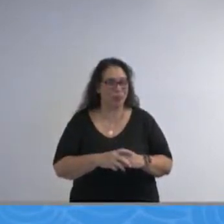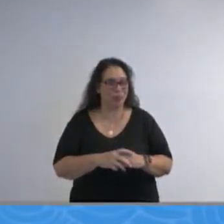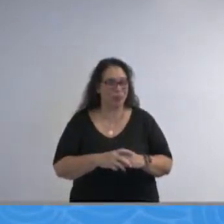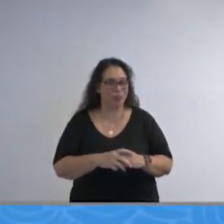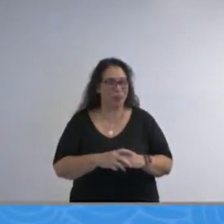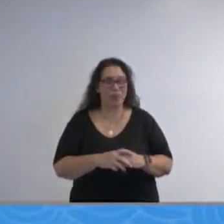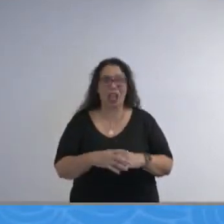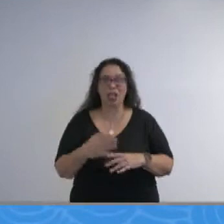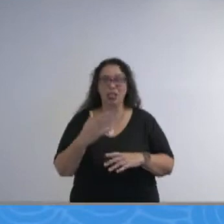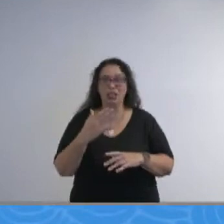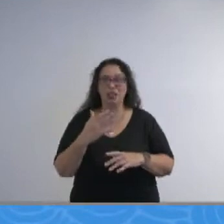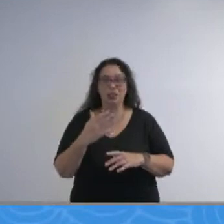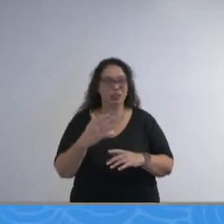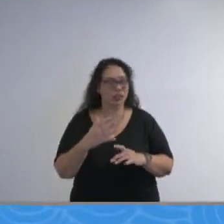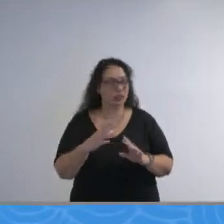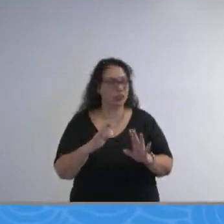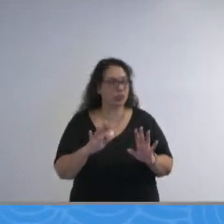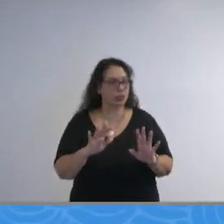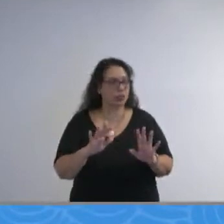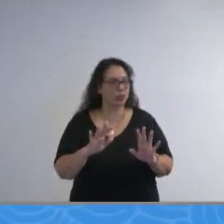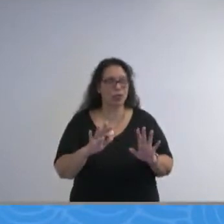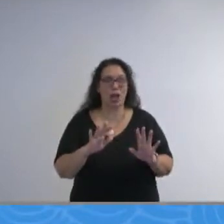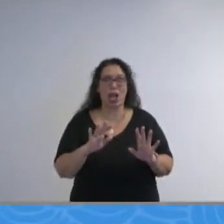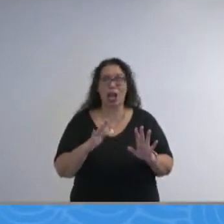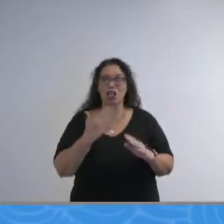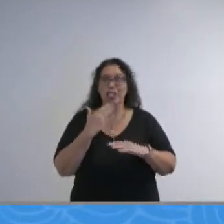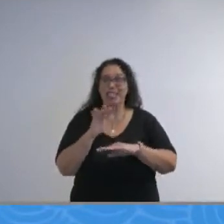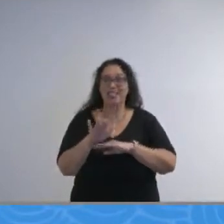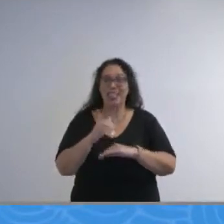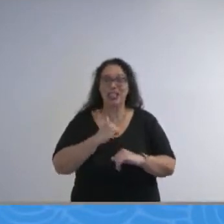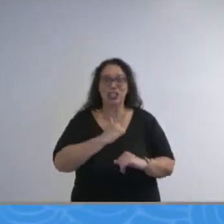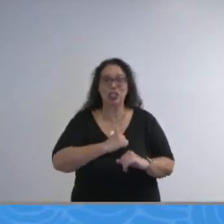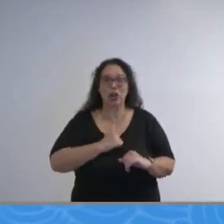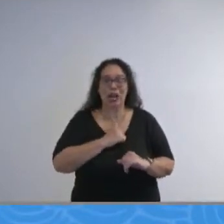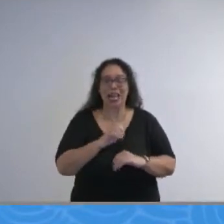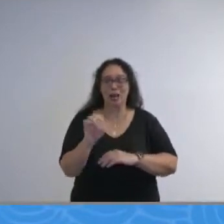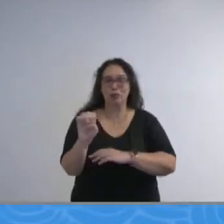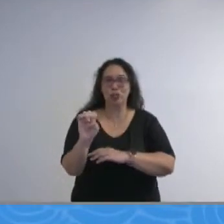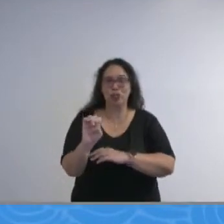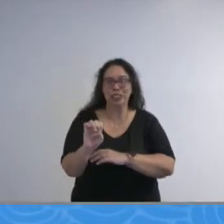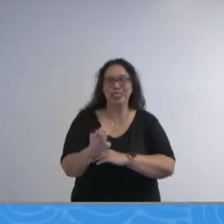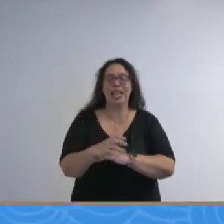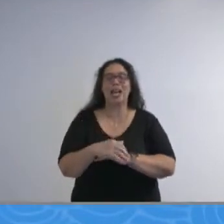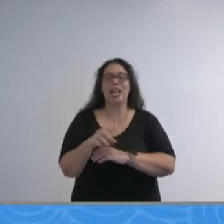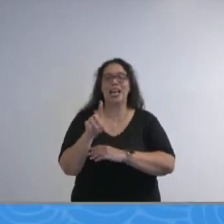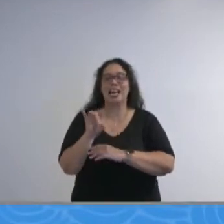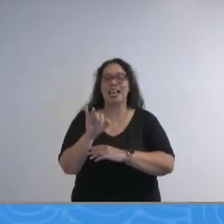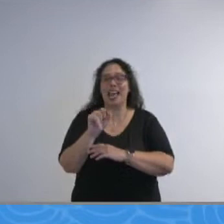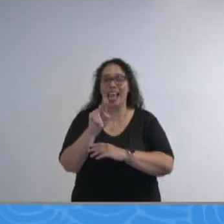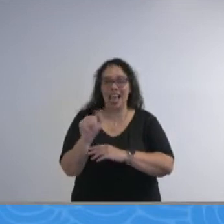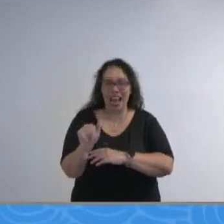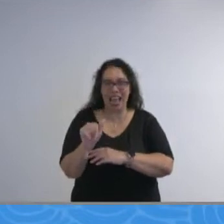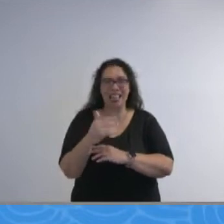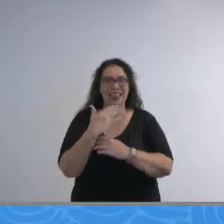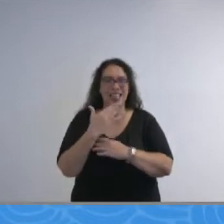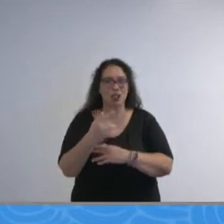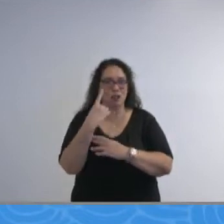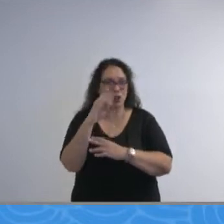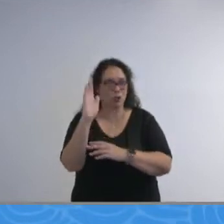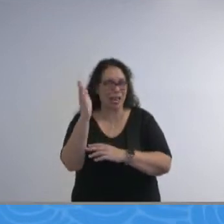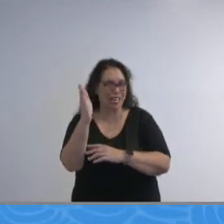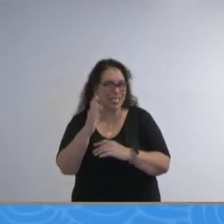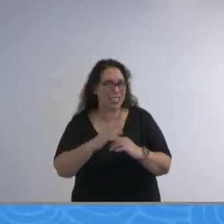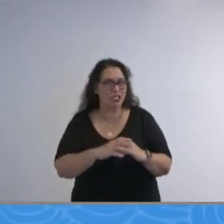Good evening. Sorry, I had an emergency. Diana, thank you for your presentation. Just the